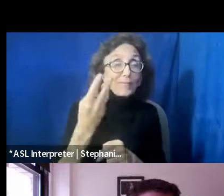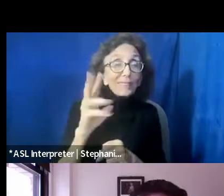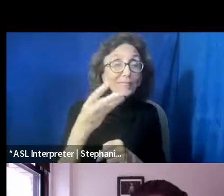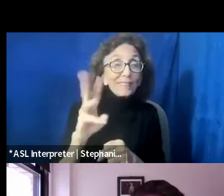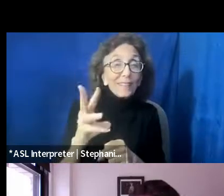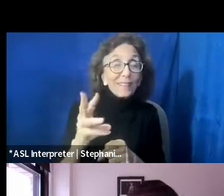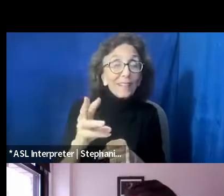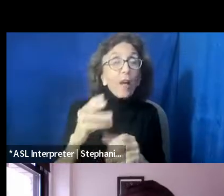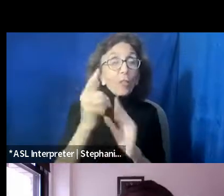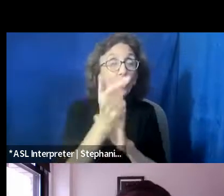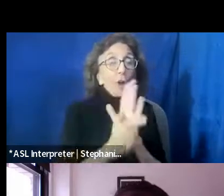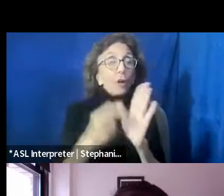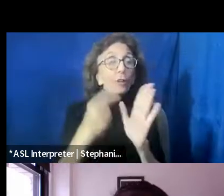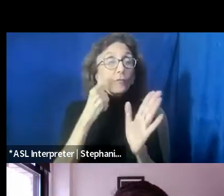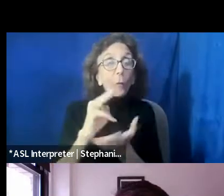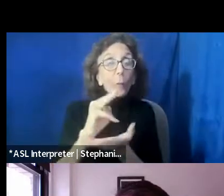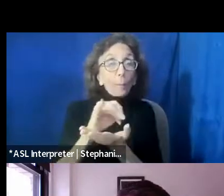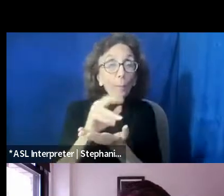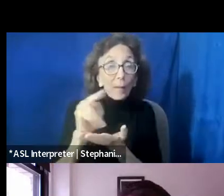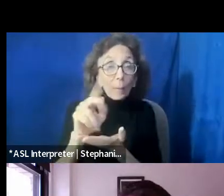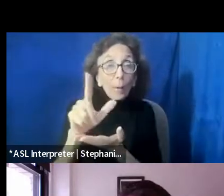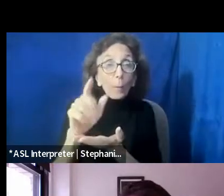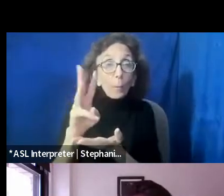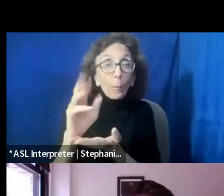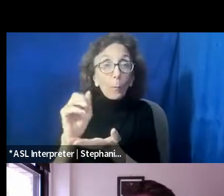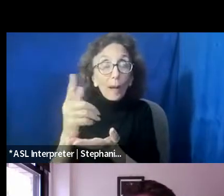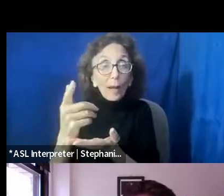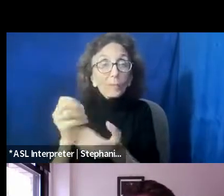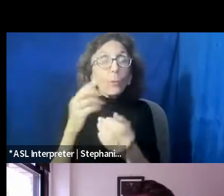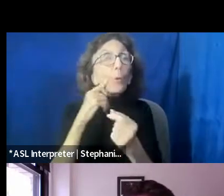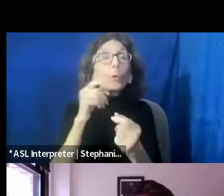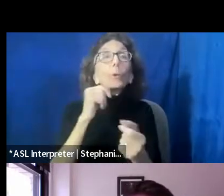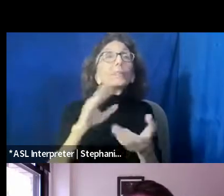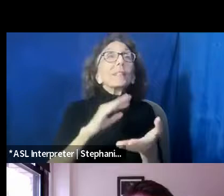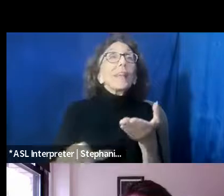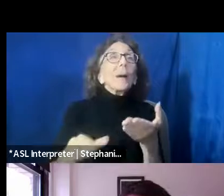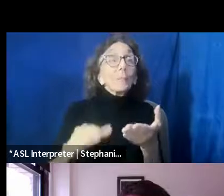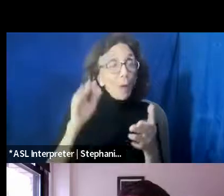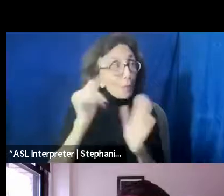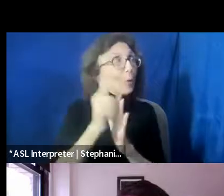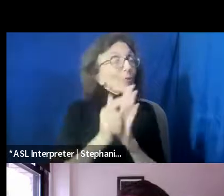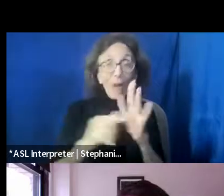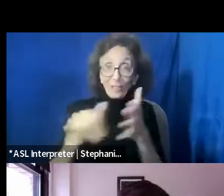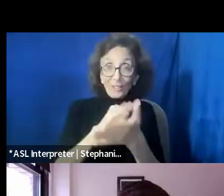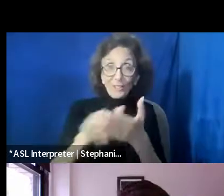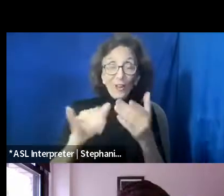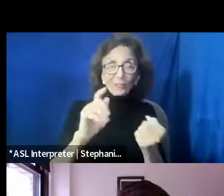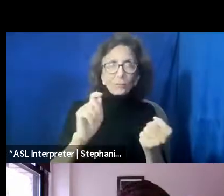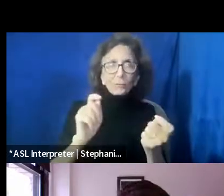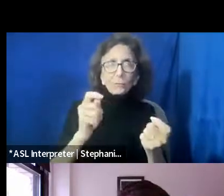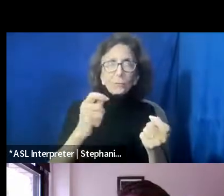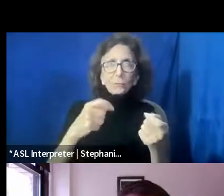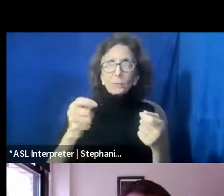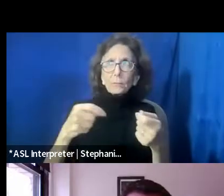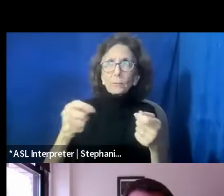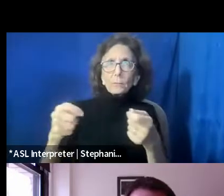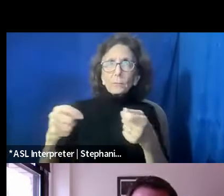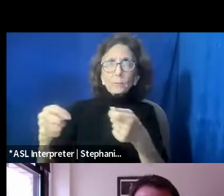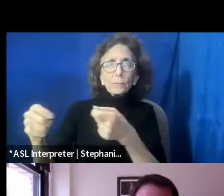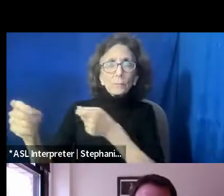and the overtime exempt laws started to change here in New York City. And so we had